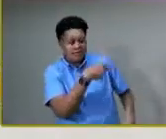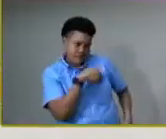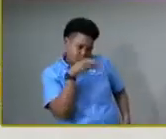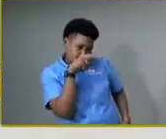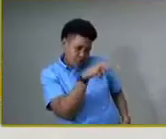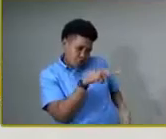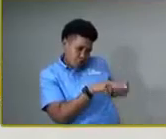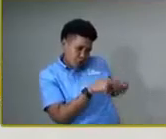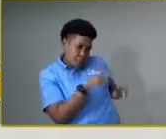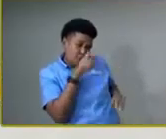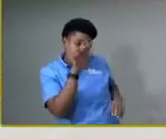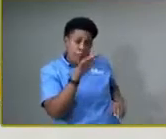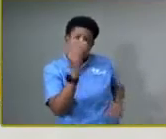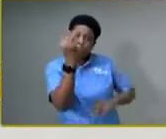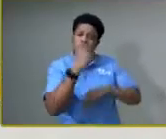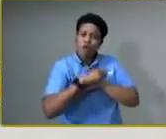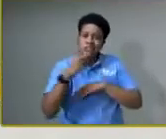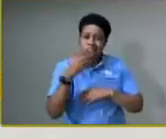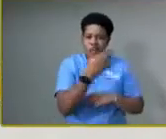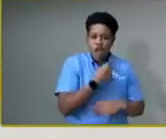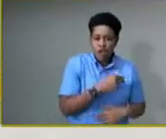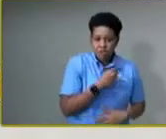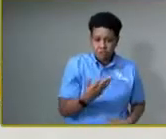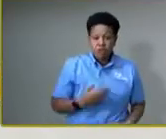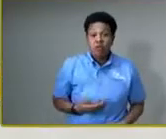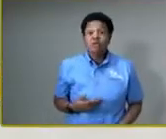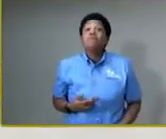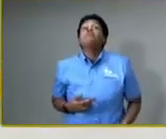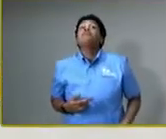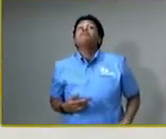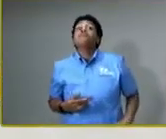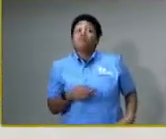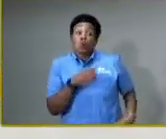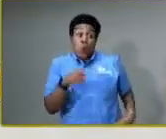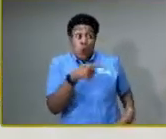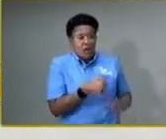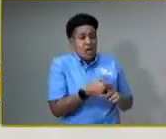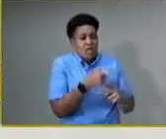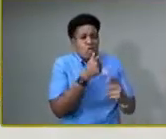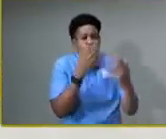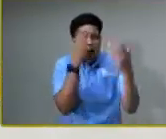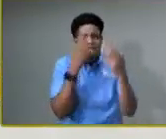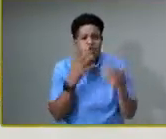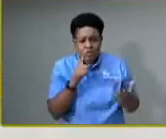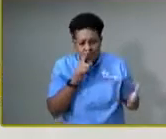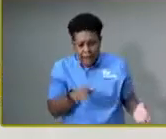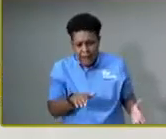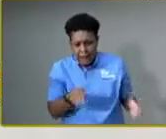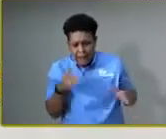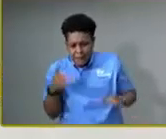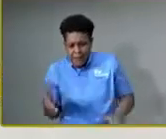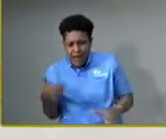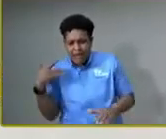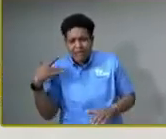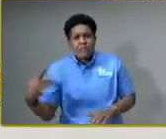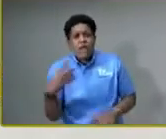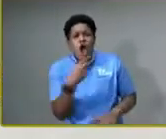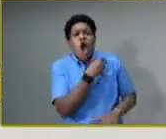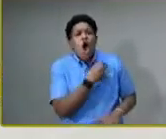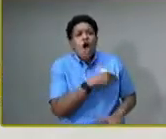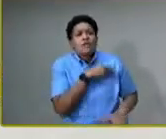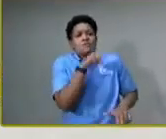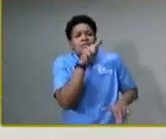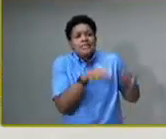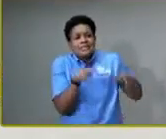numbers, approximately 14 days. Those who unfortunately pass are usually hospitalized for